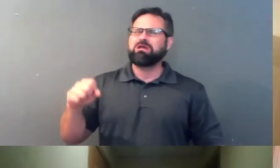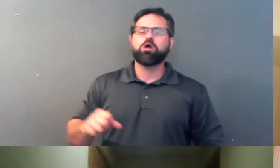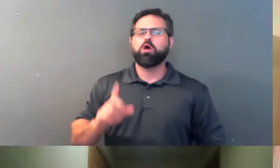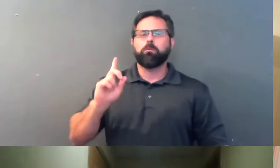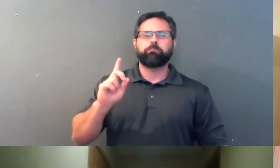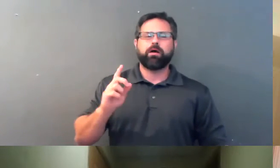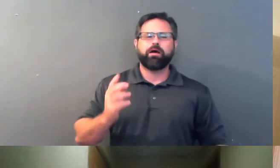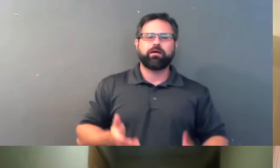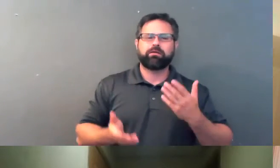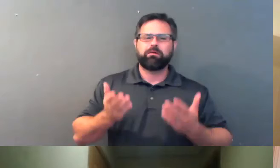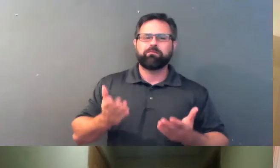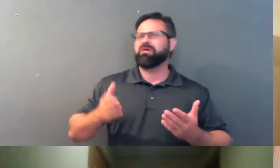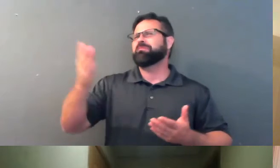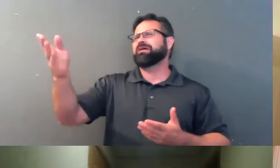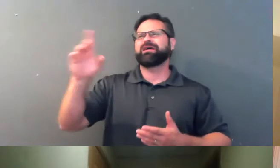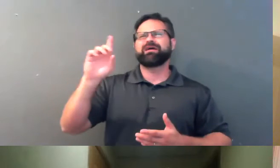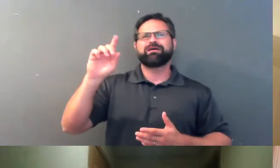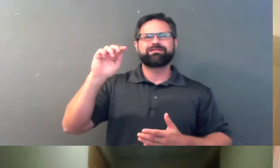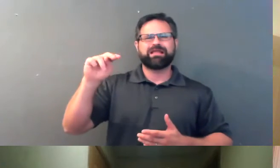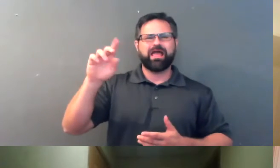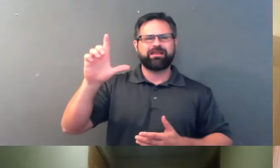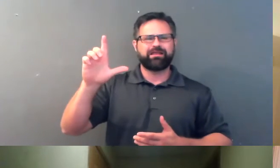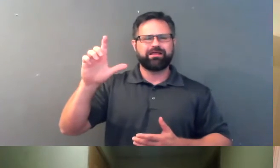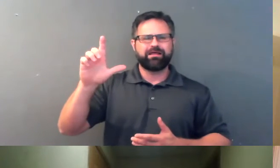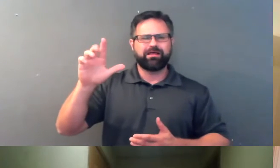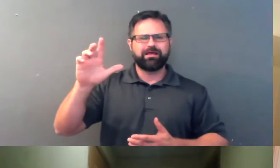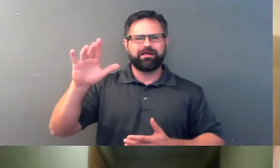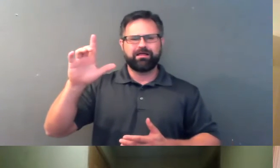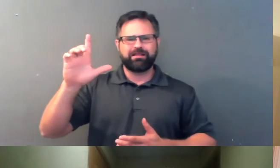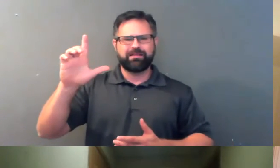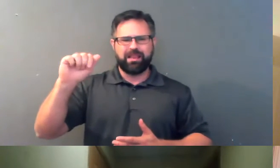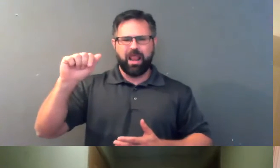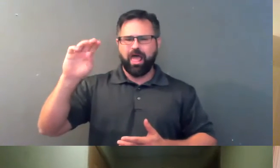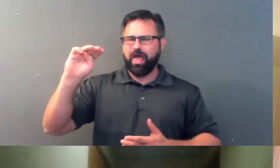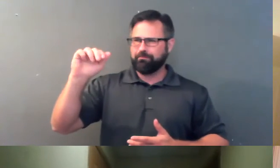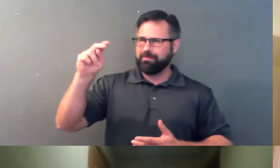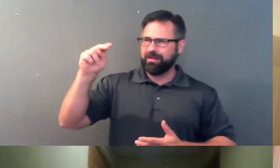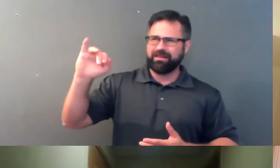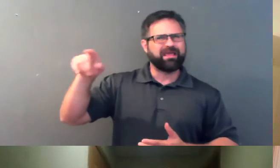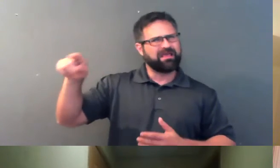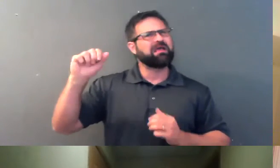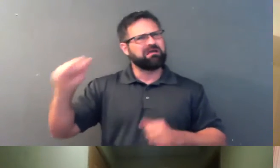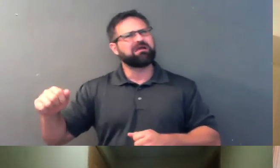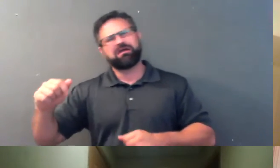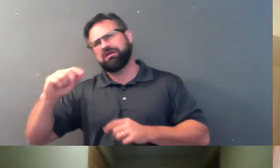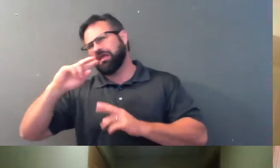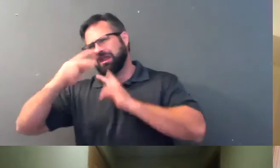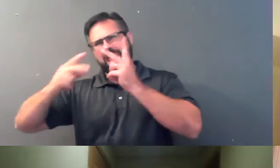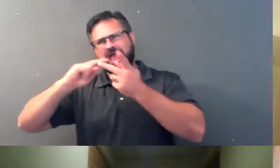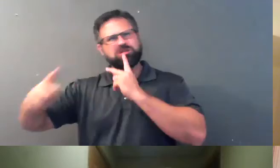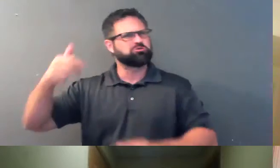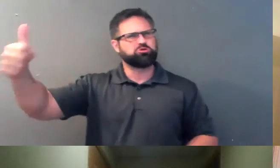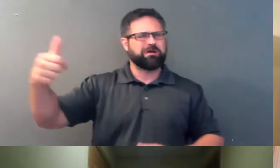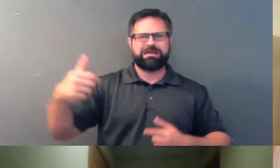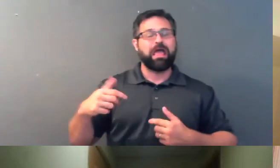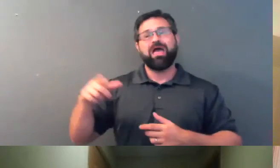because the committees, the various treaty monitoring bodies, do meet fairly frequently and exchange their own perspectives.